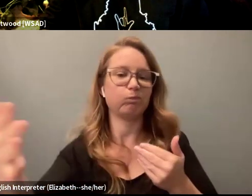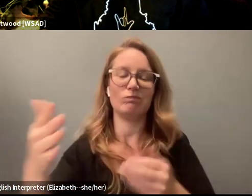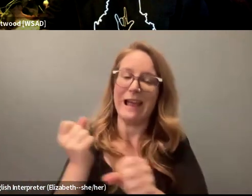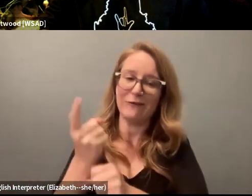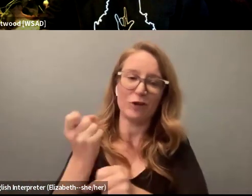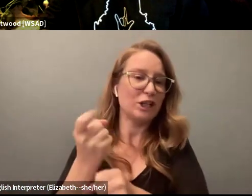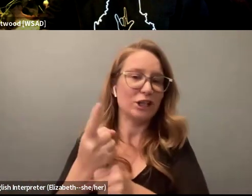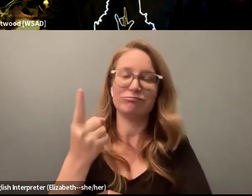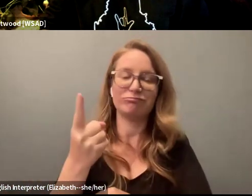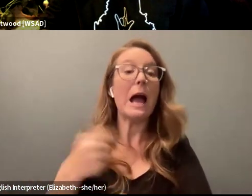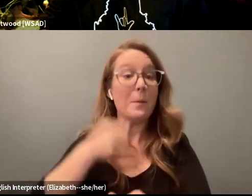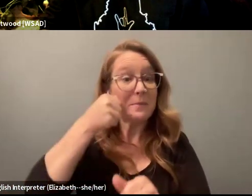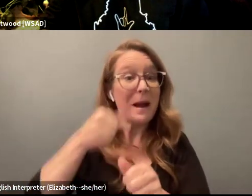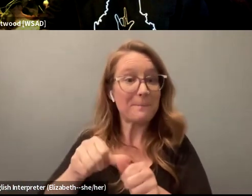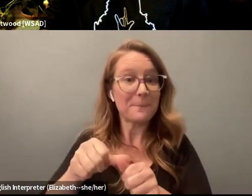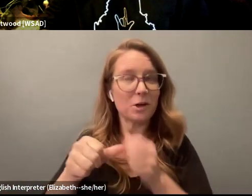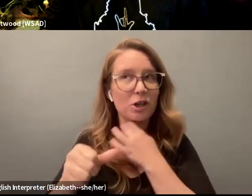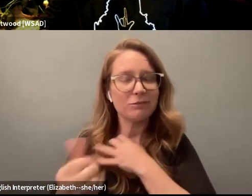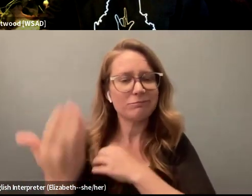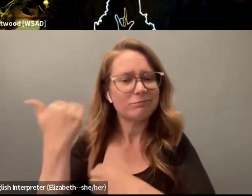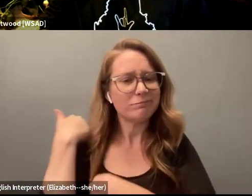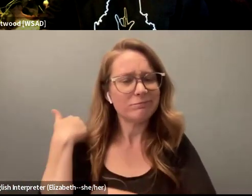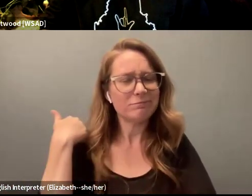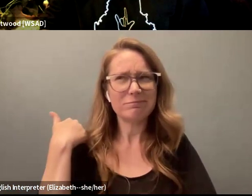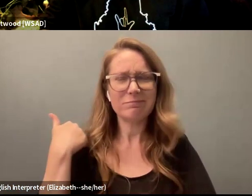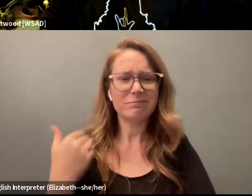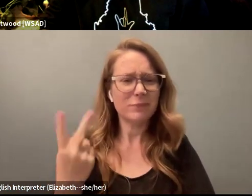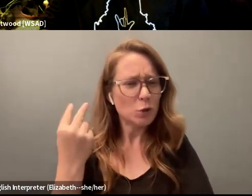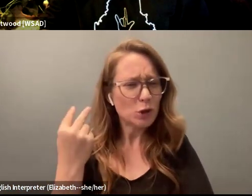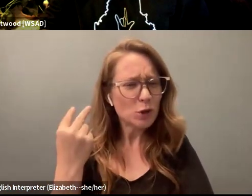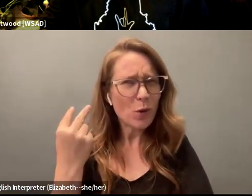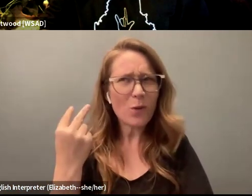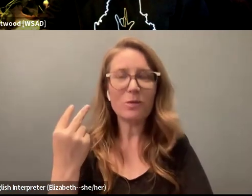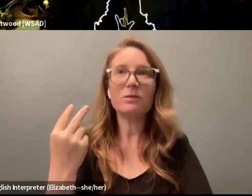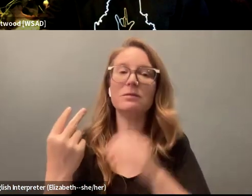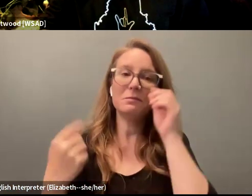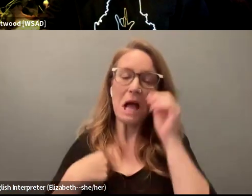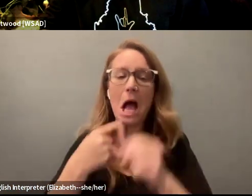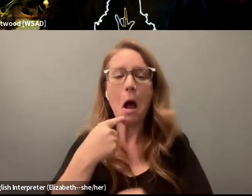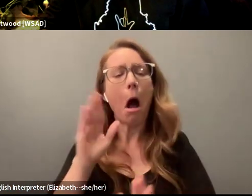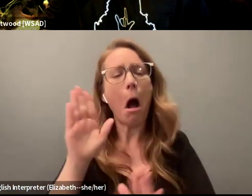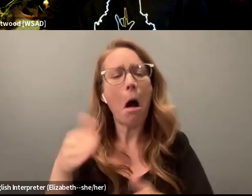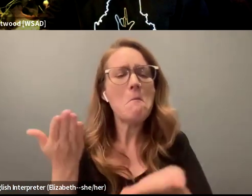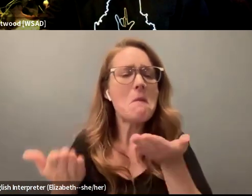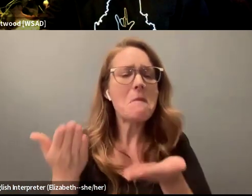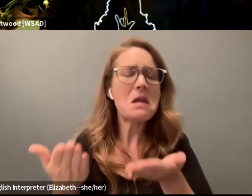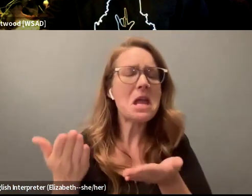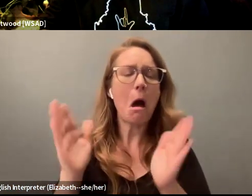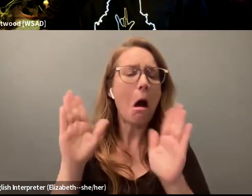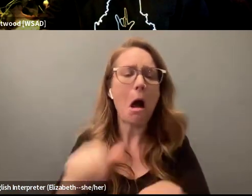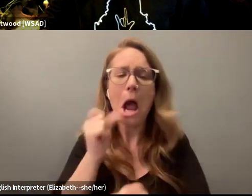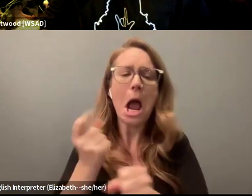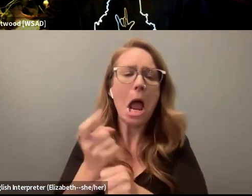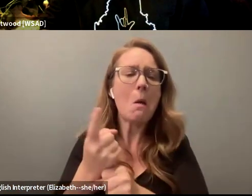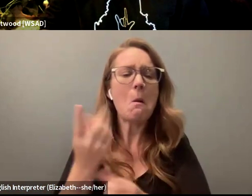year. I remember when I was on, I don't know, probably 2 years ago, I was saying, oh, maybe it won't be an annual thing. Maybe